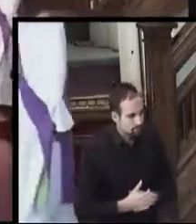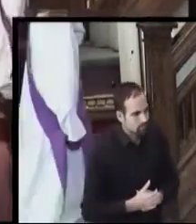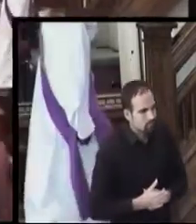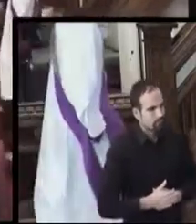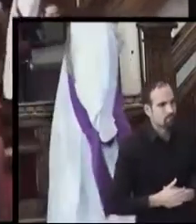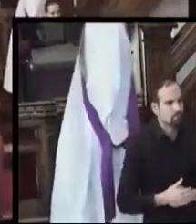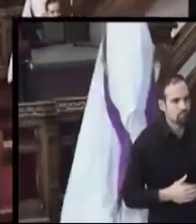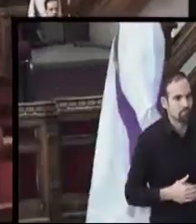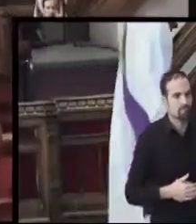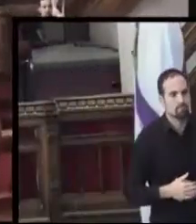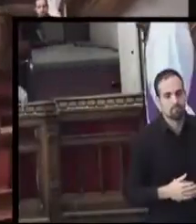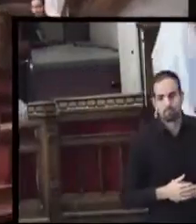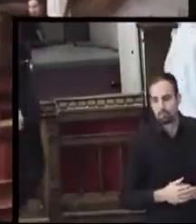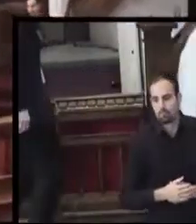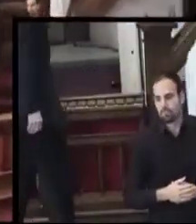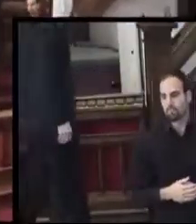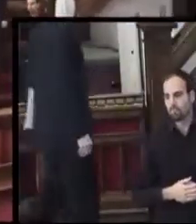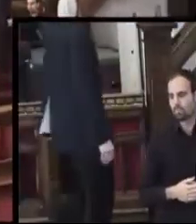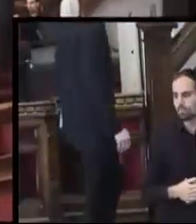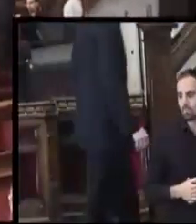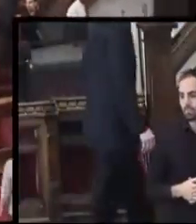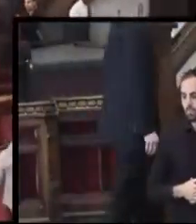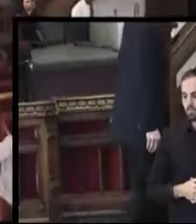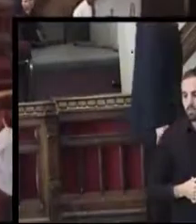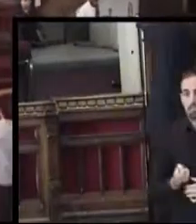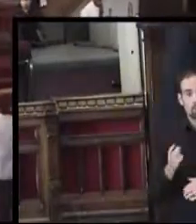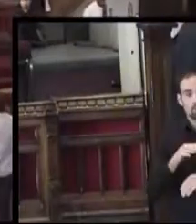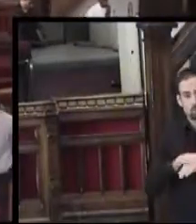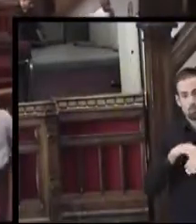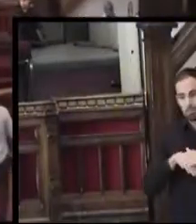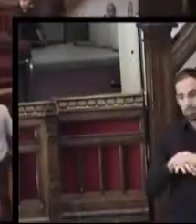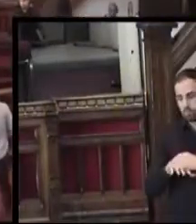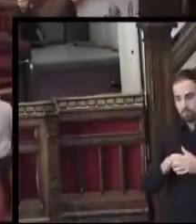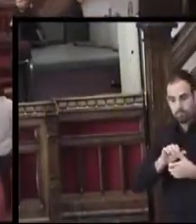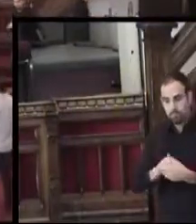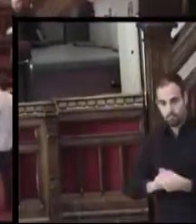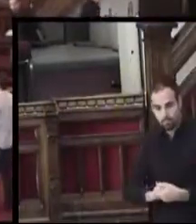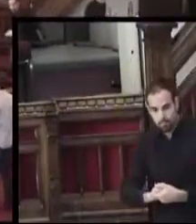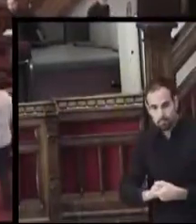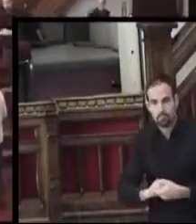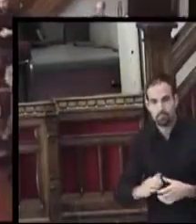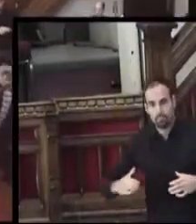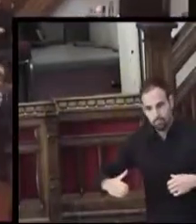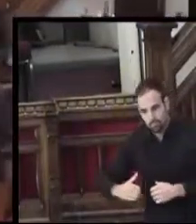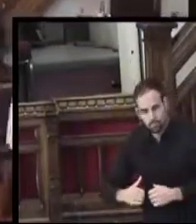If you feel comfortable and you want to reach towards Bruce as we pray together, please do so.